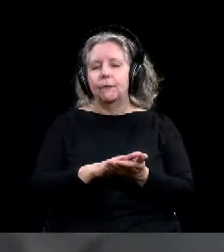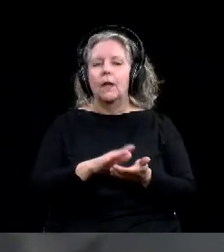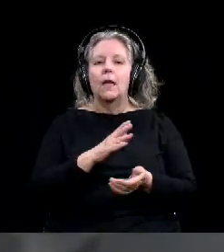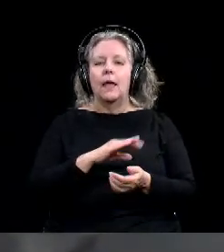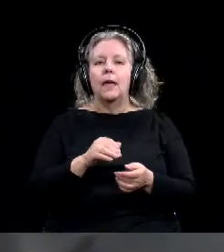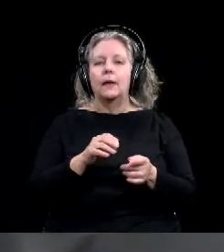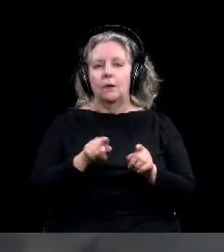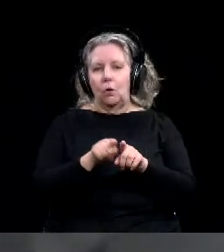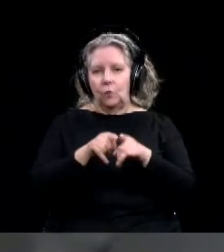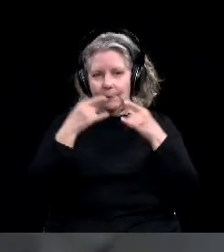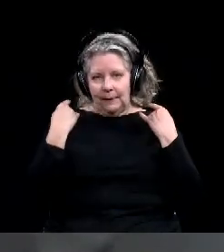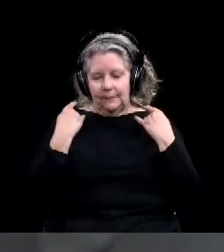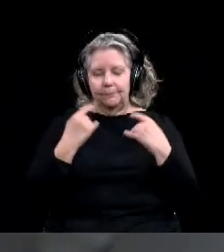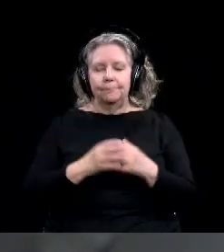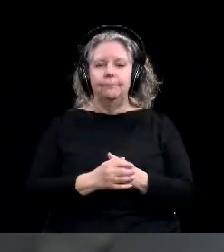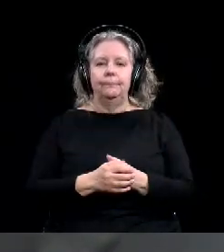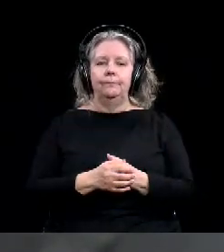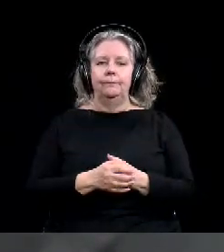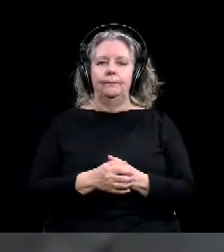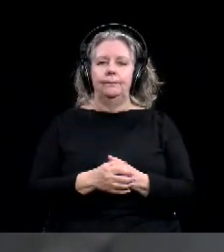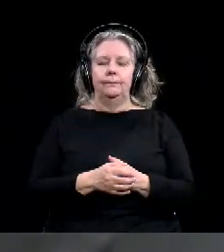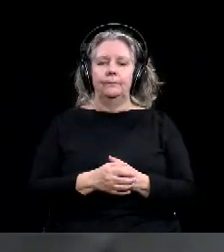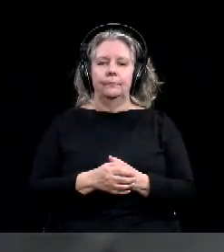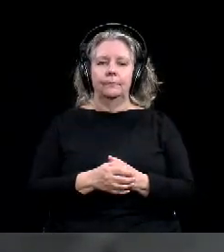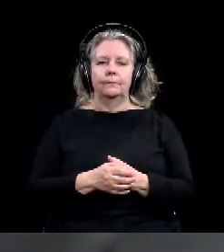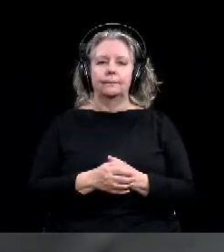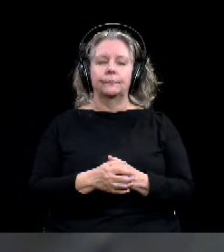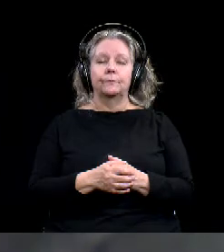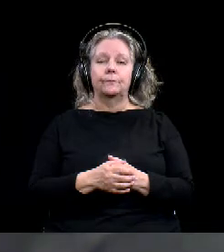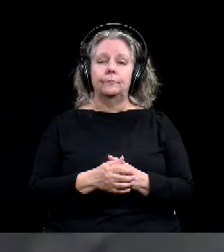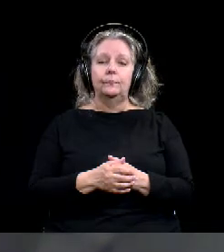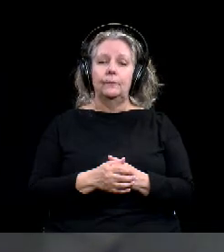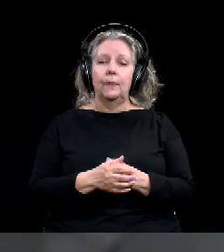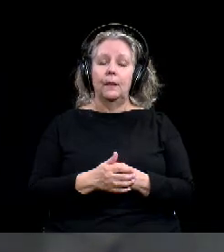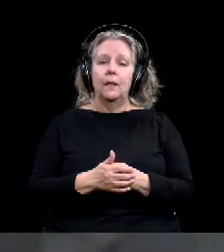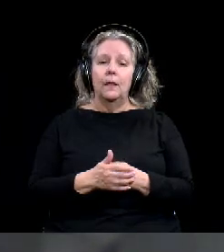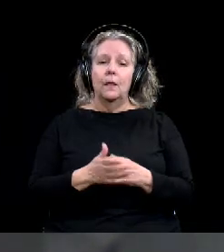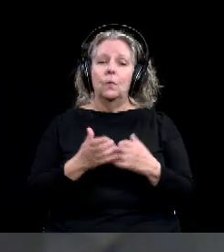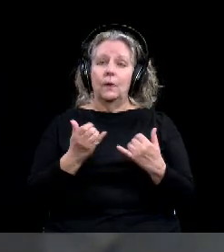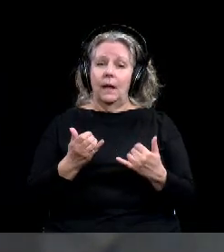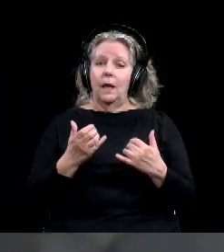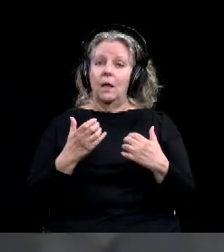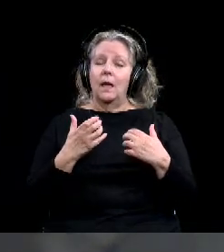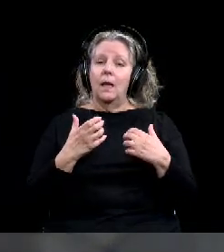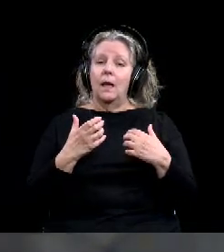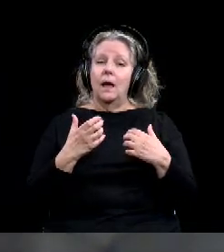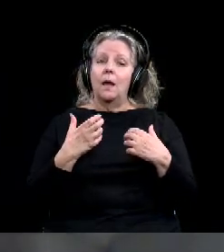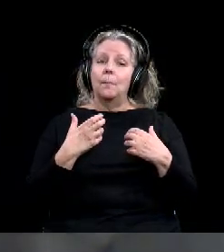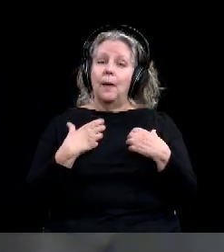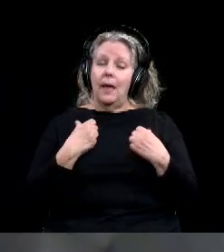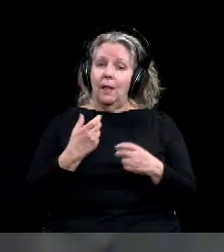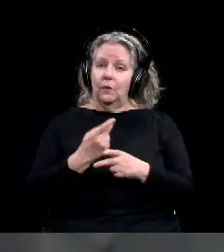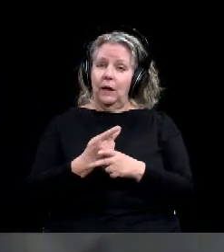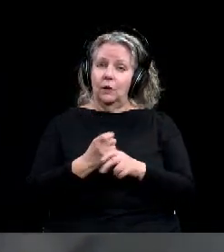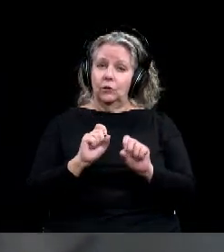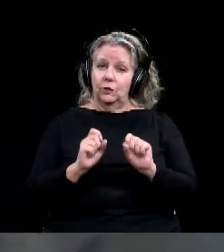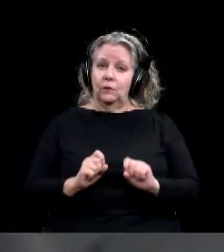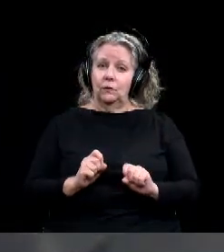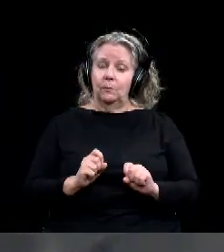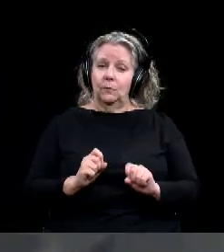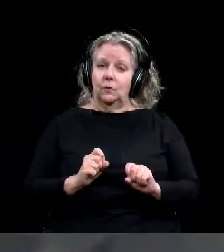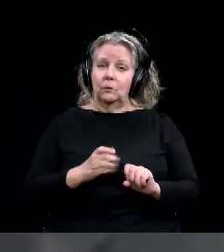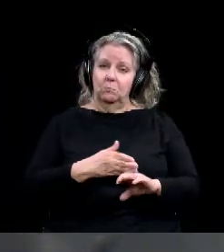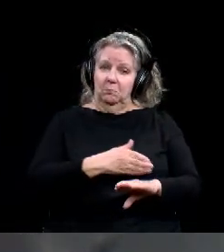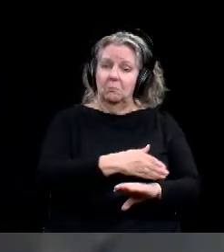While the healthcare systems are feeling a little better, we're also working with our partners in the community and outside the